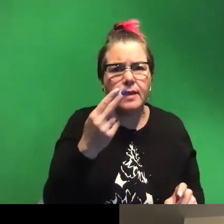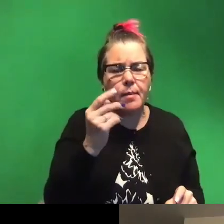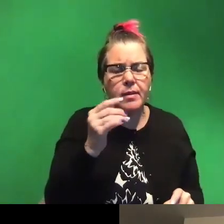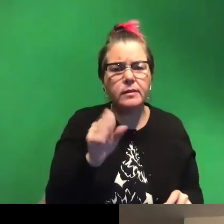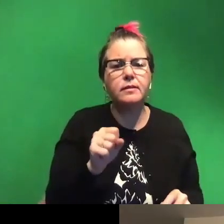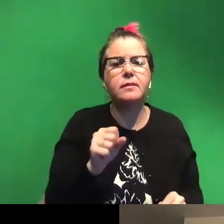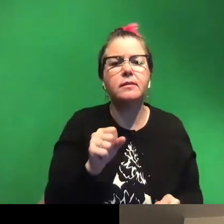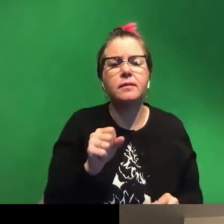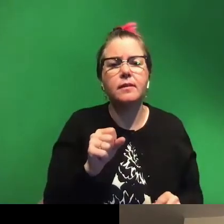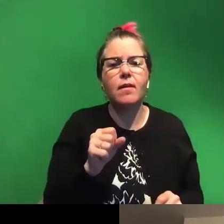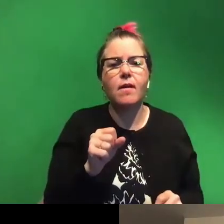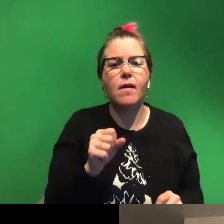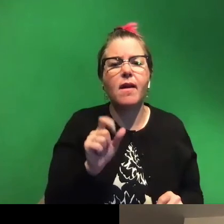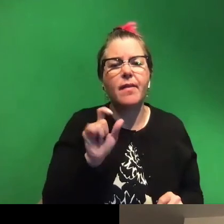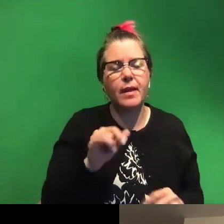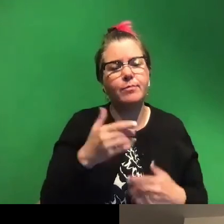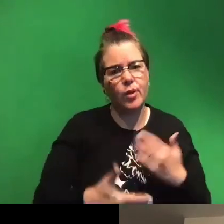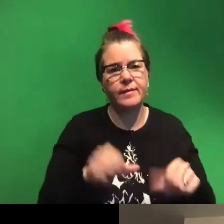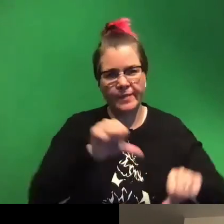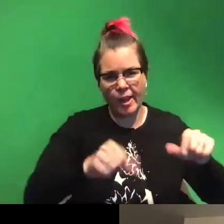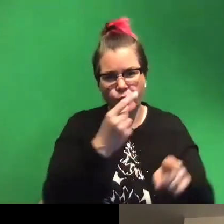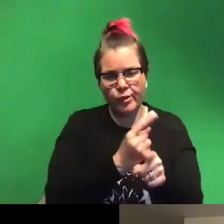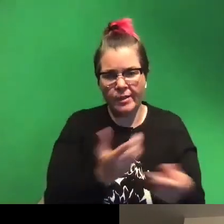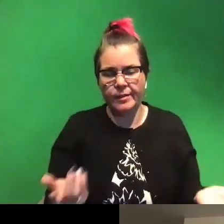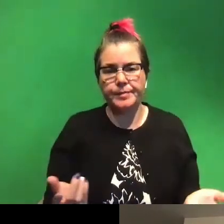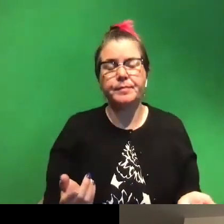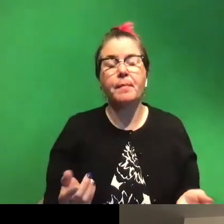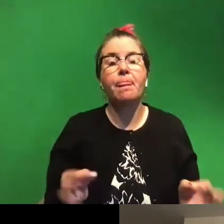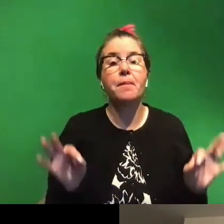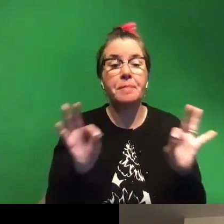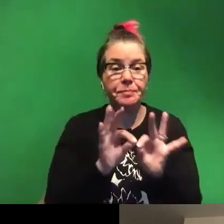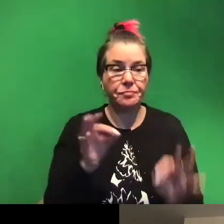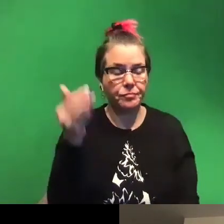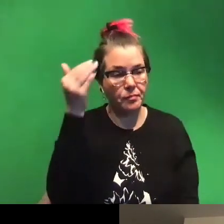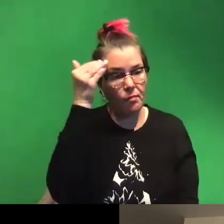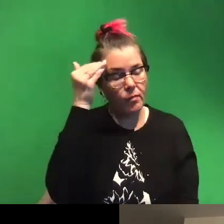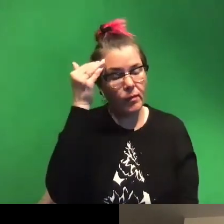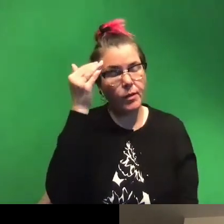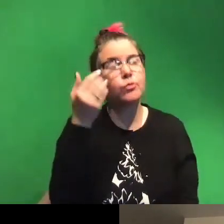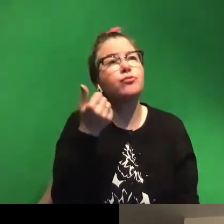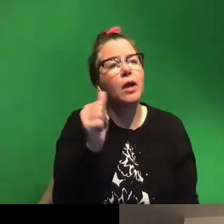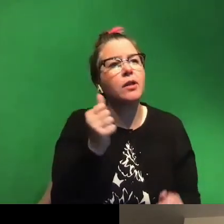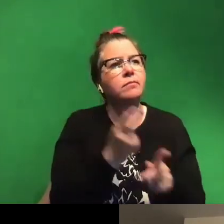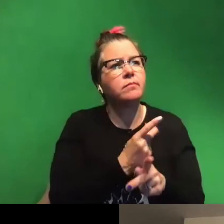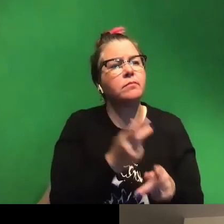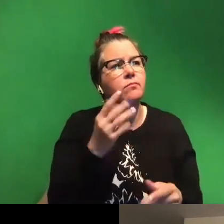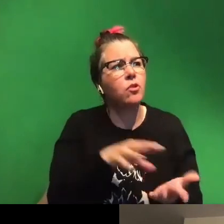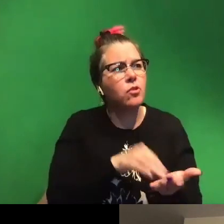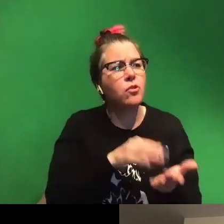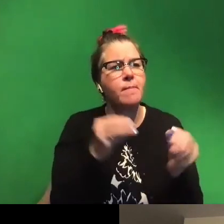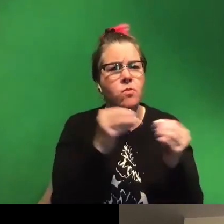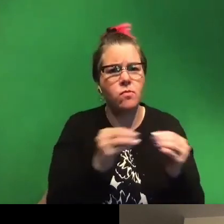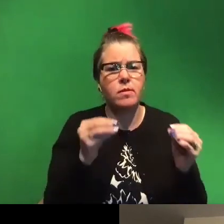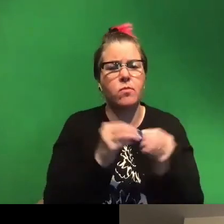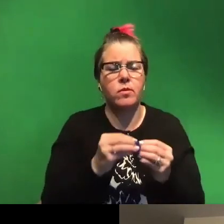the process of science. Like, as long as you're trying to know more and more,